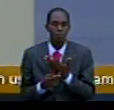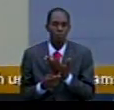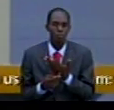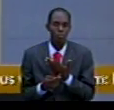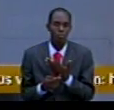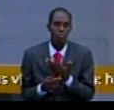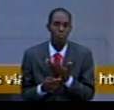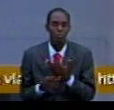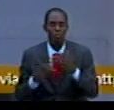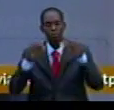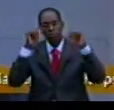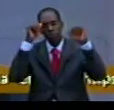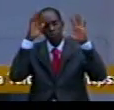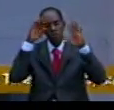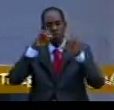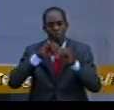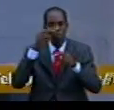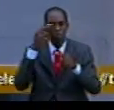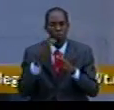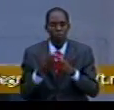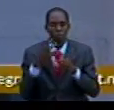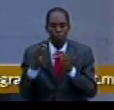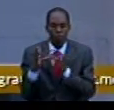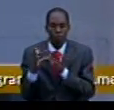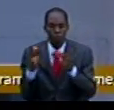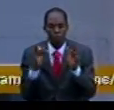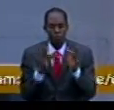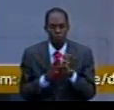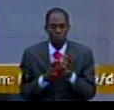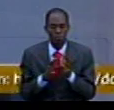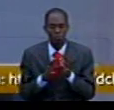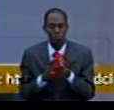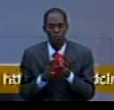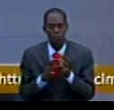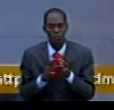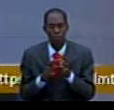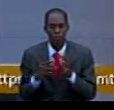Father, in the name of Jesus, we are grateful, Father.